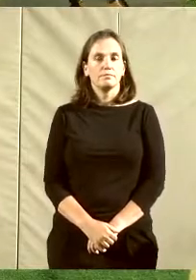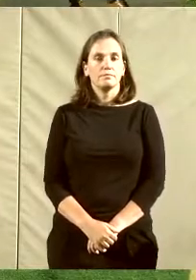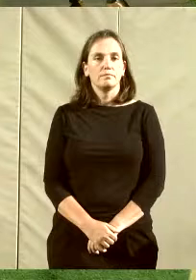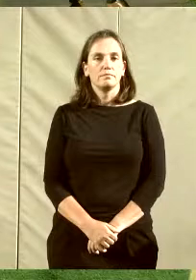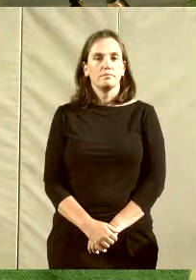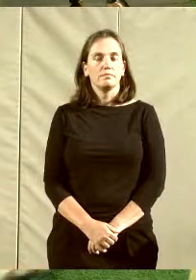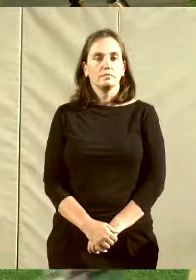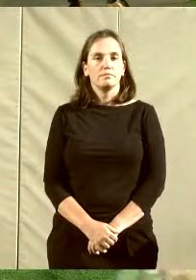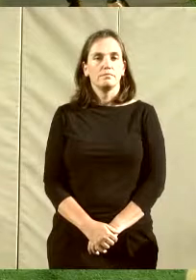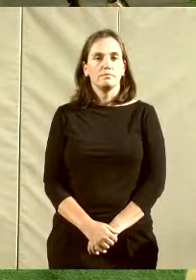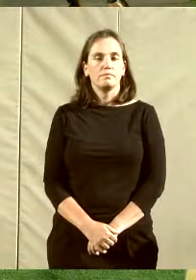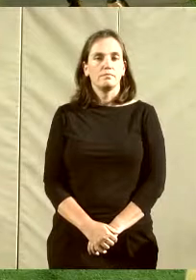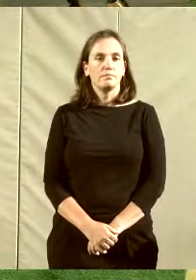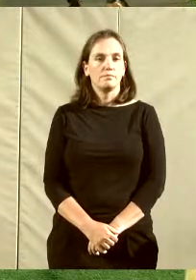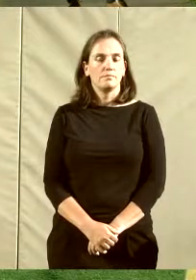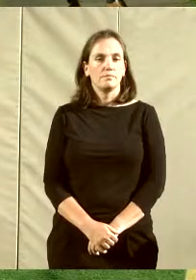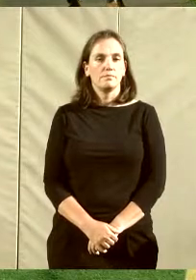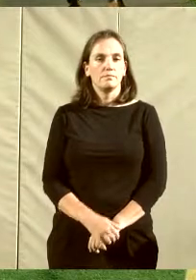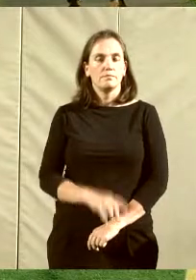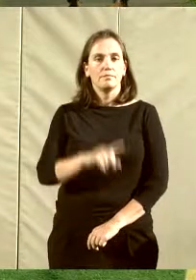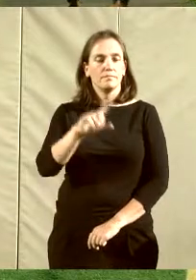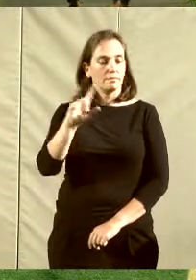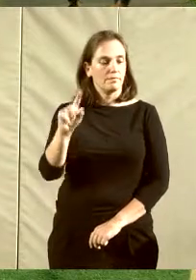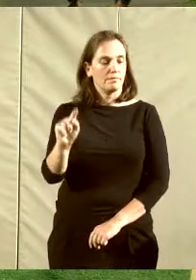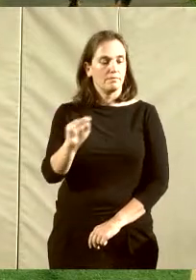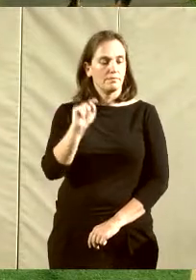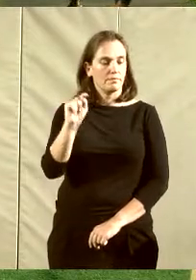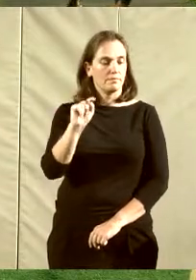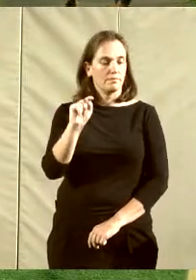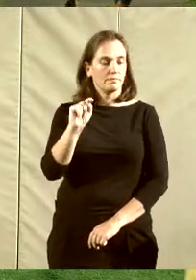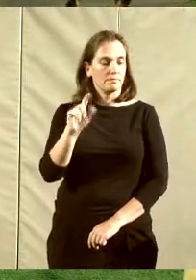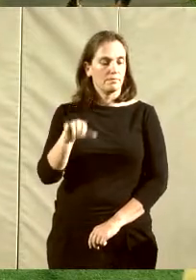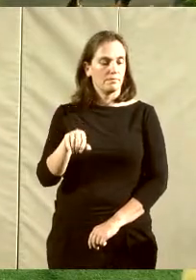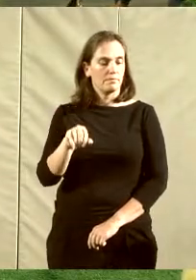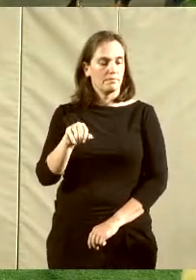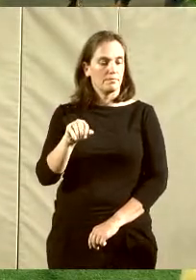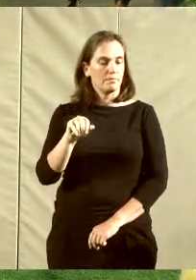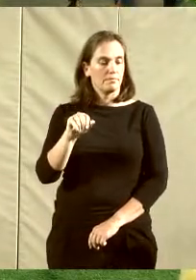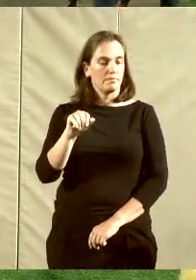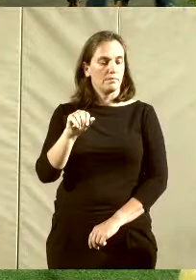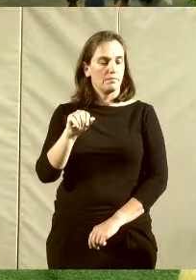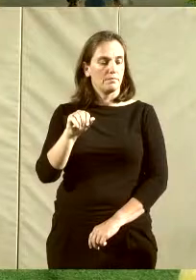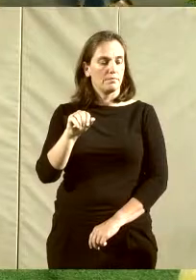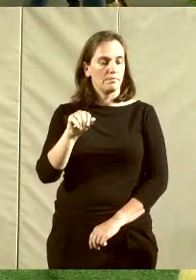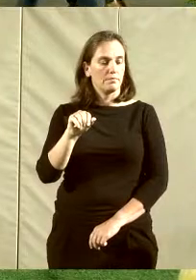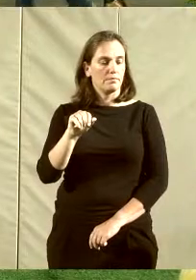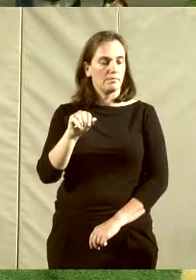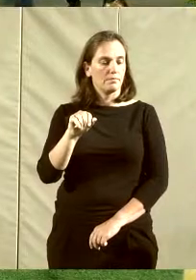Taylor Grace Barfield.